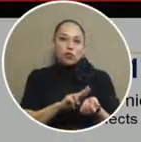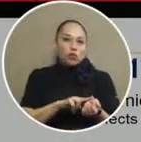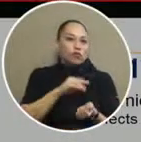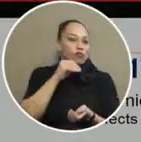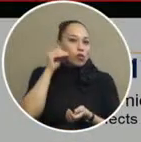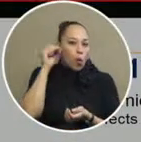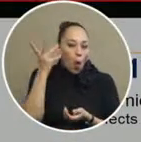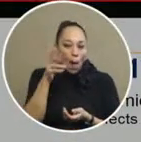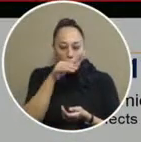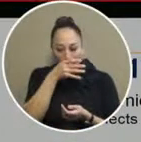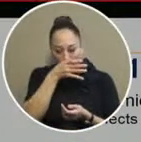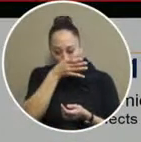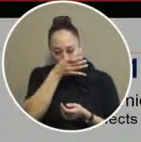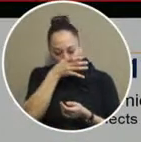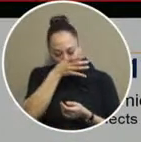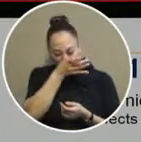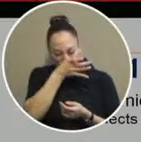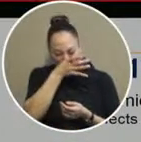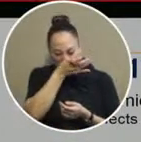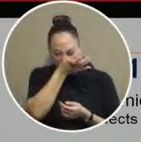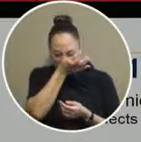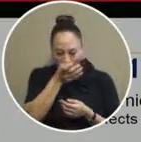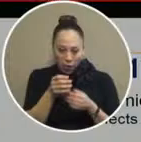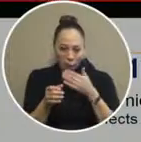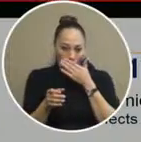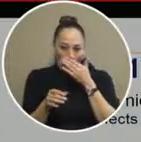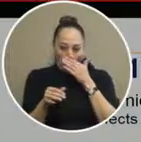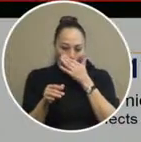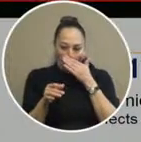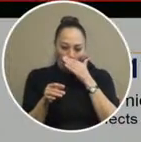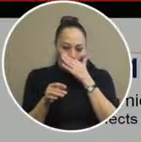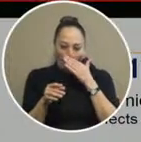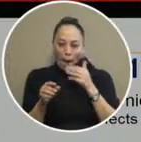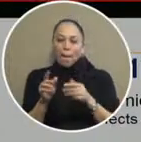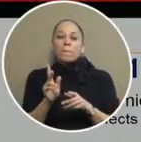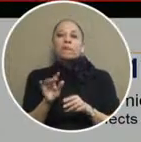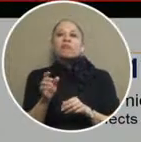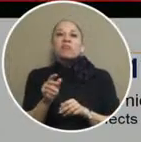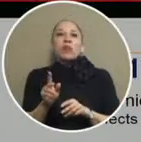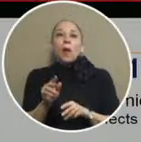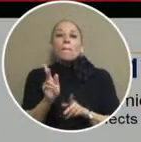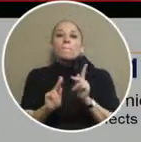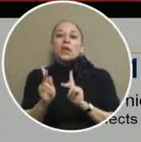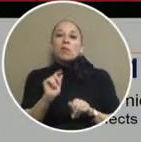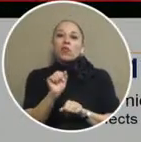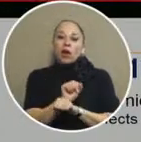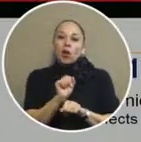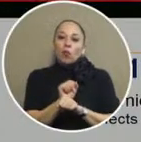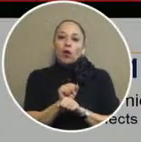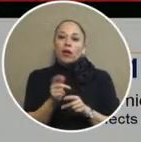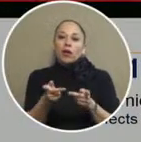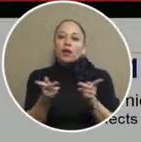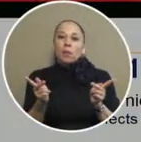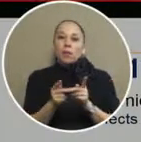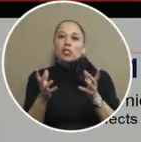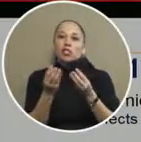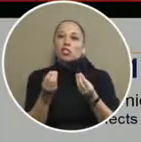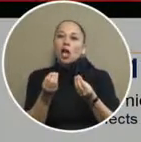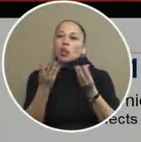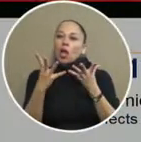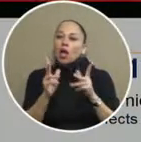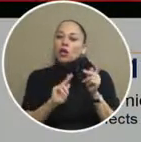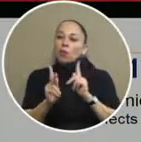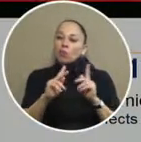facilities, any other setting that has many people in the same place that are considered congregate settings.